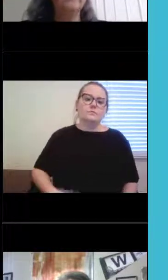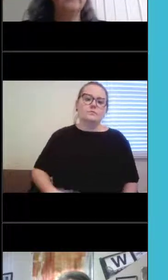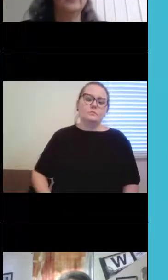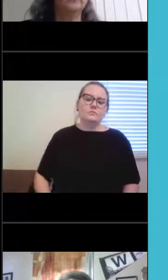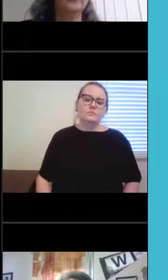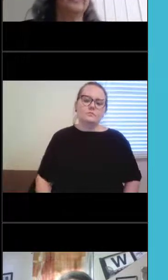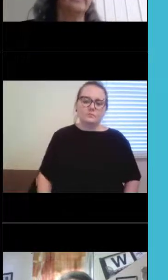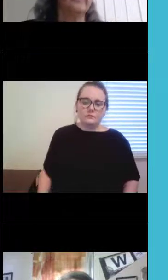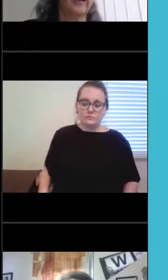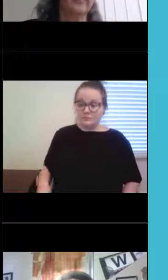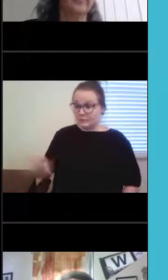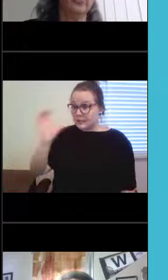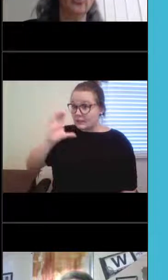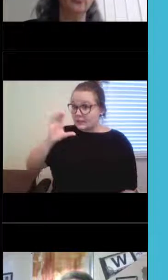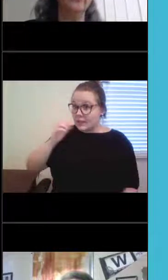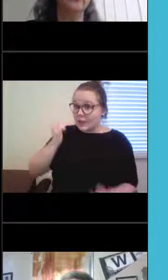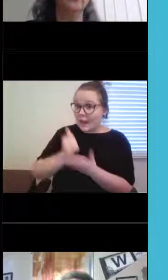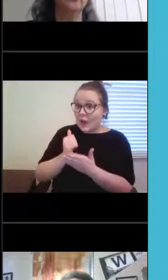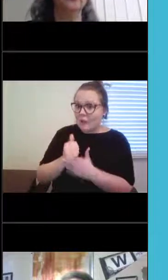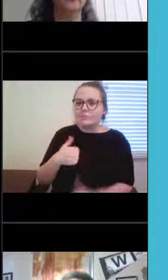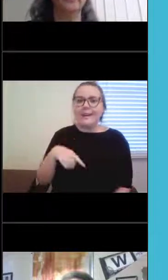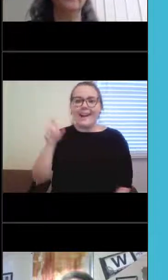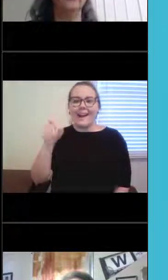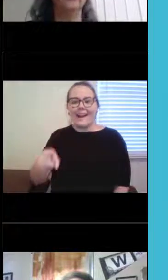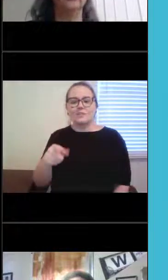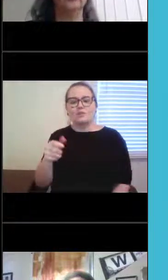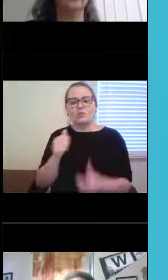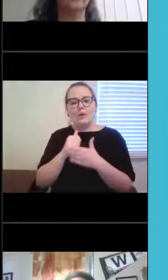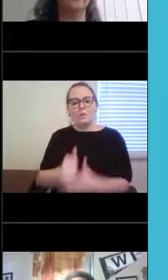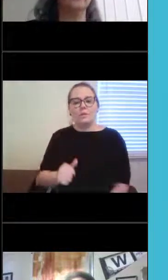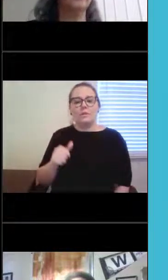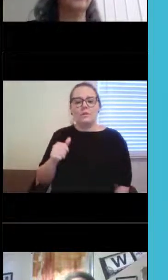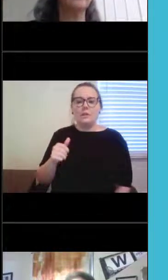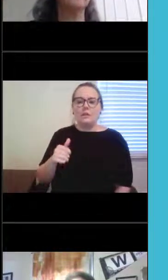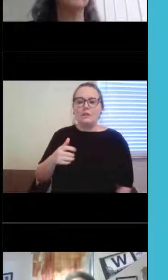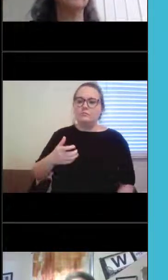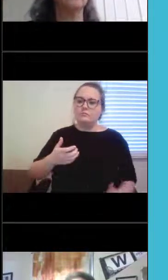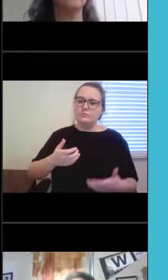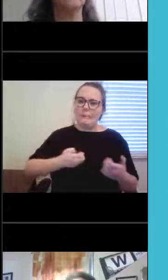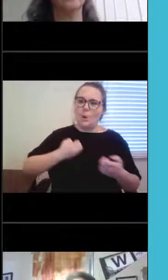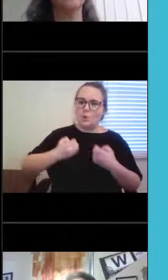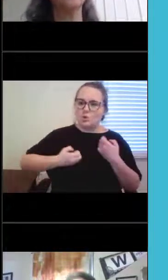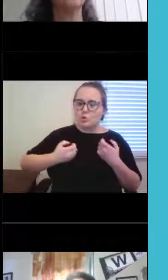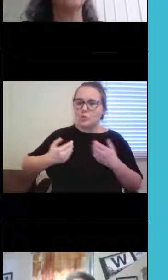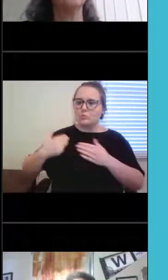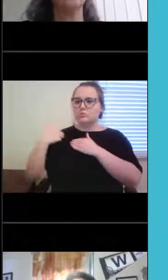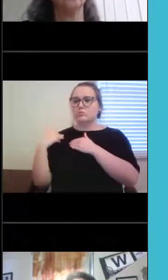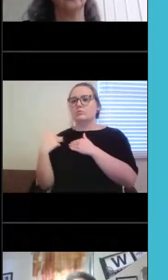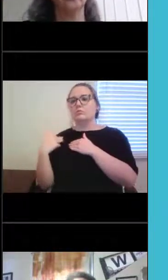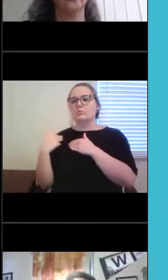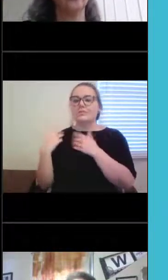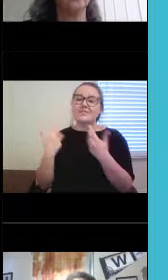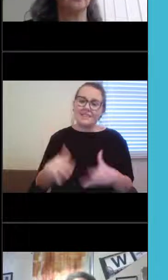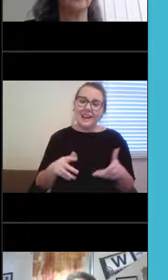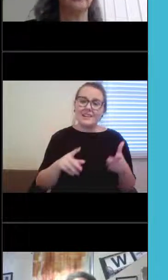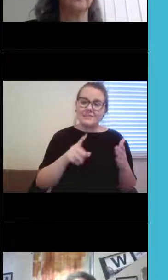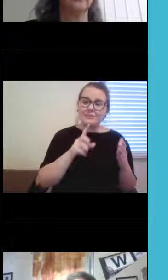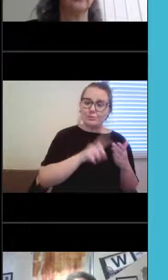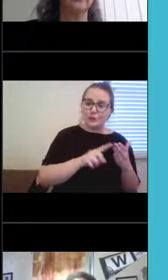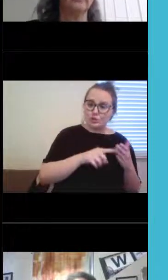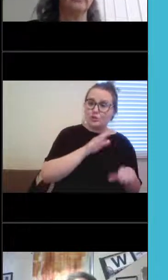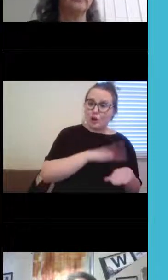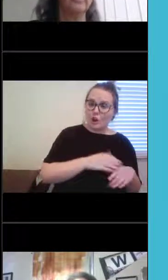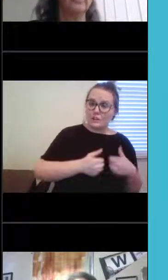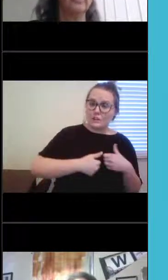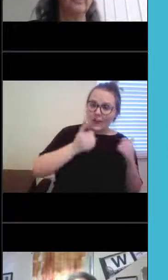Did they seek help, we asked them, to cope with the emotional weight of the disclosure, right? There's a lot of research on survivors is less on supporters, and so we really